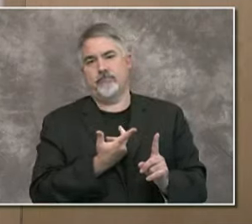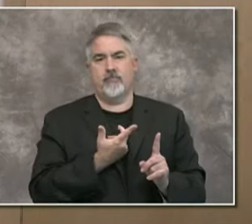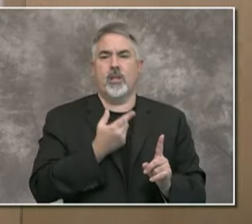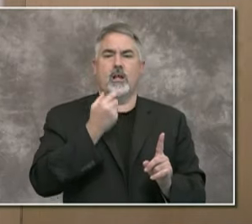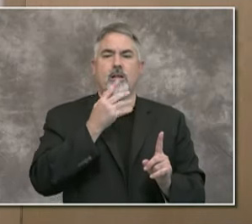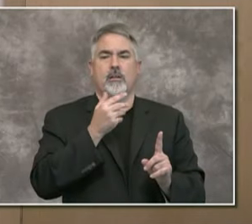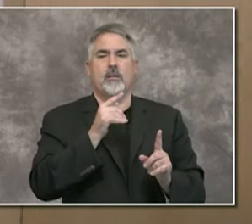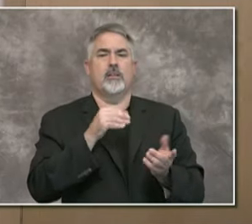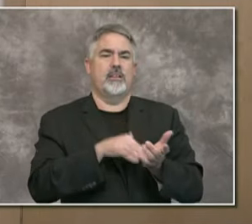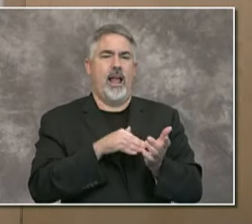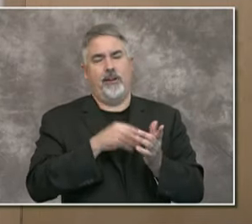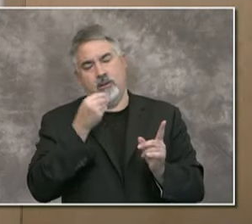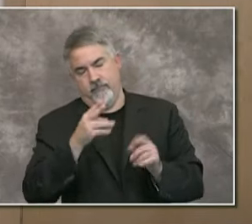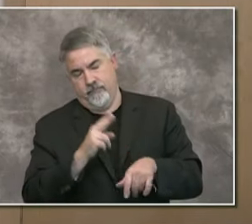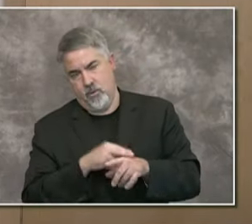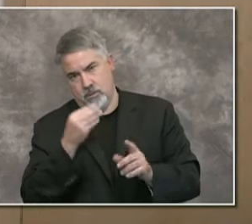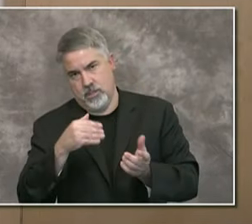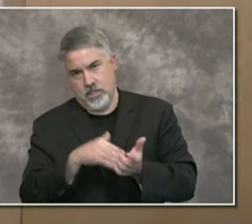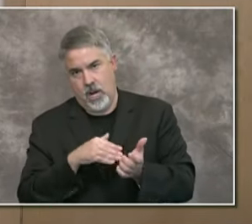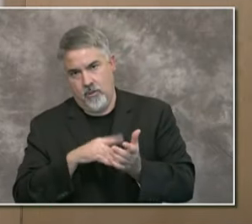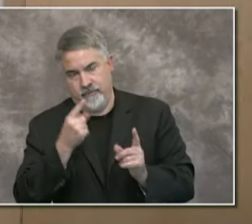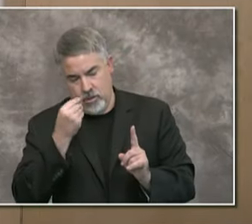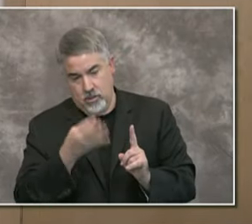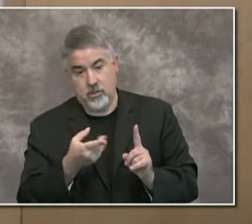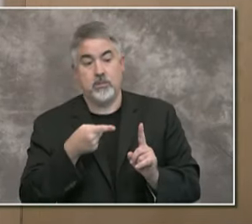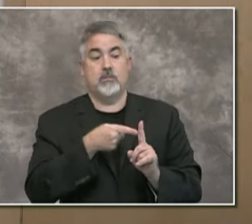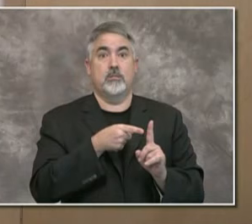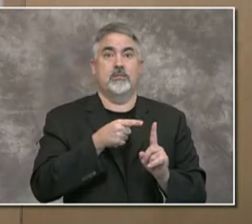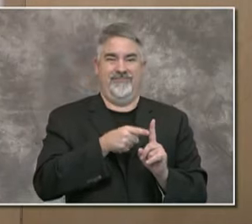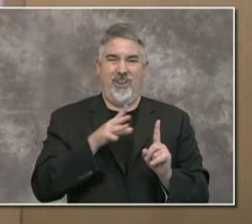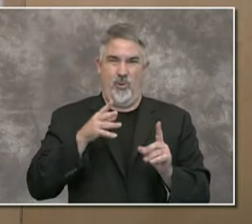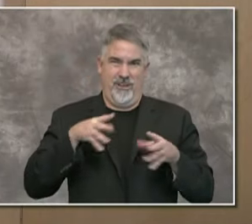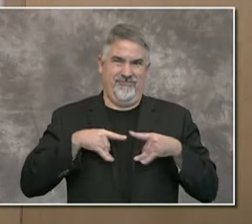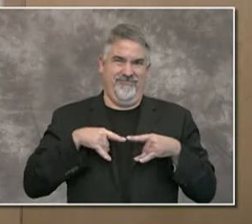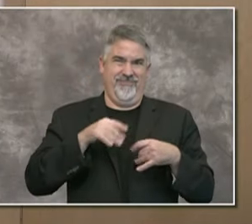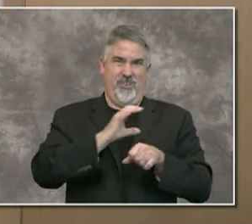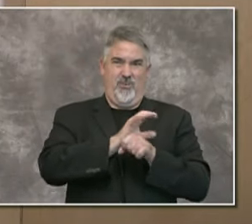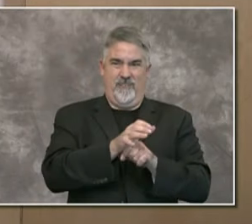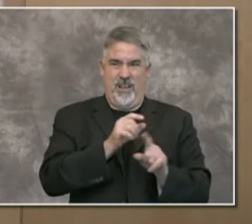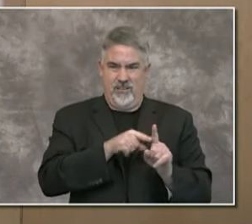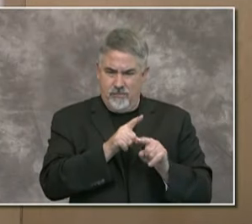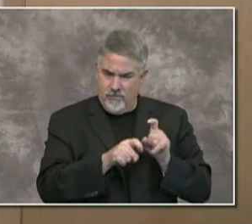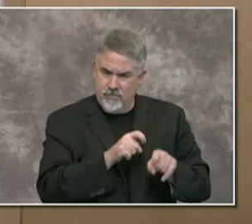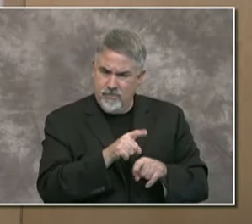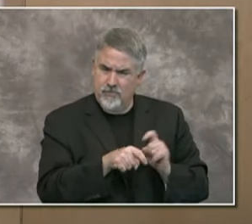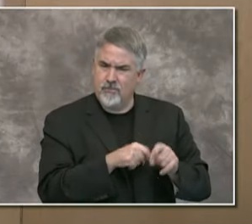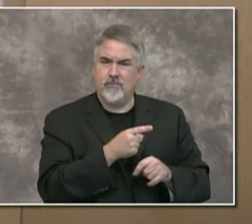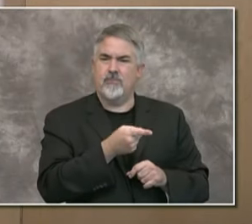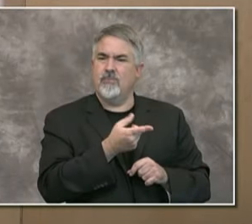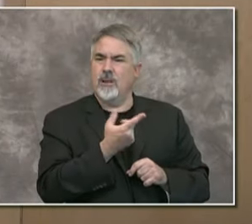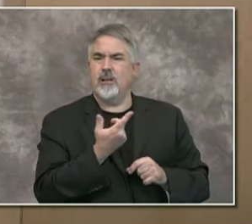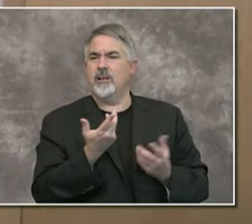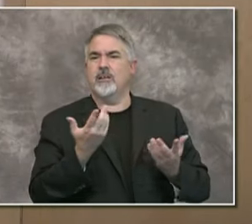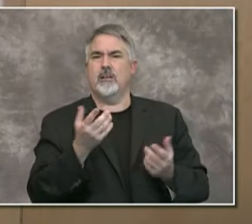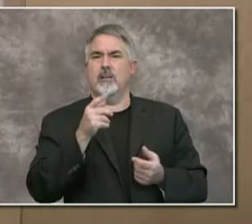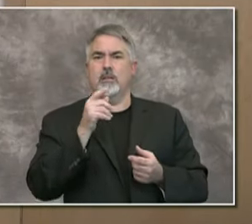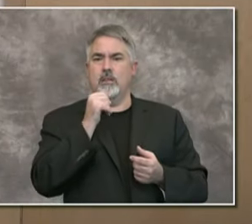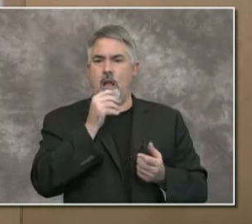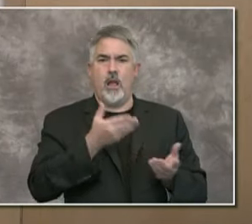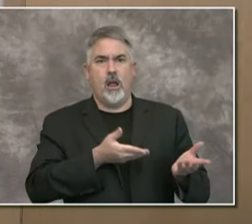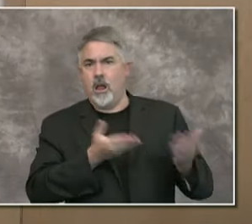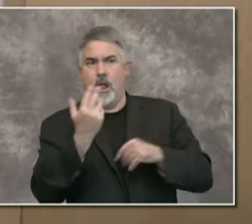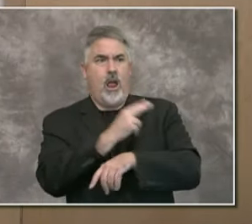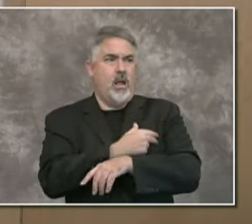then once we can interview the individual, unless they are hospitalized or in the ICU, we ask them